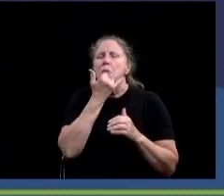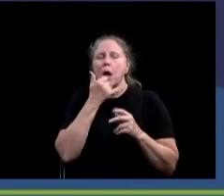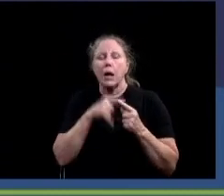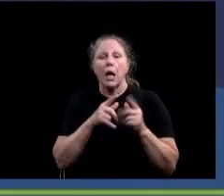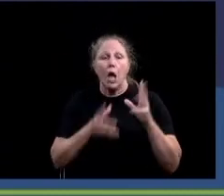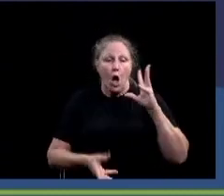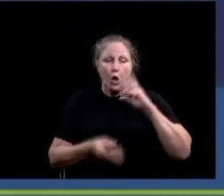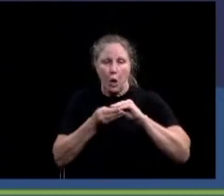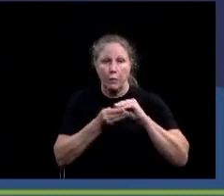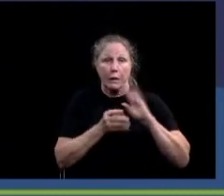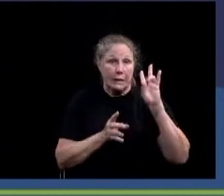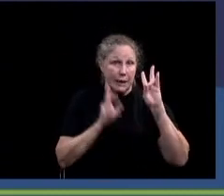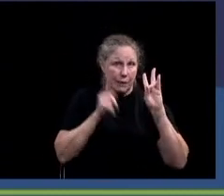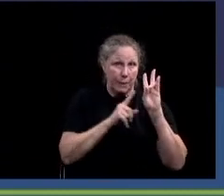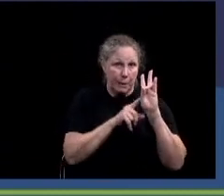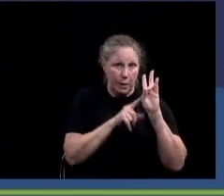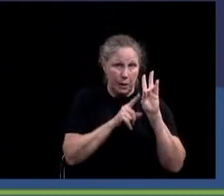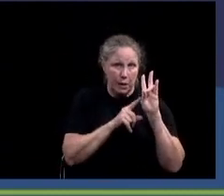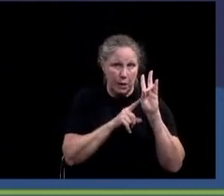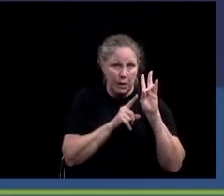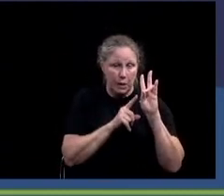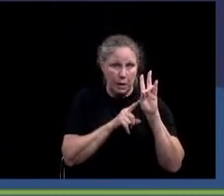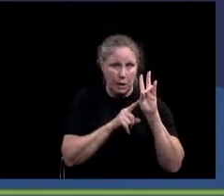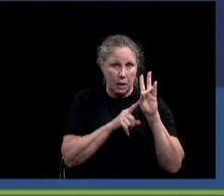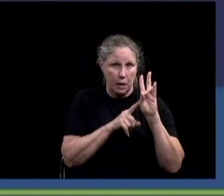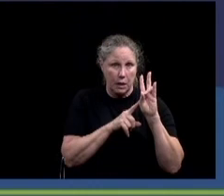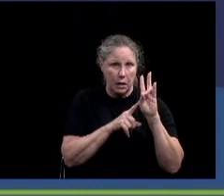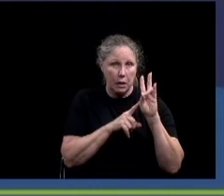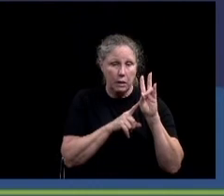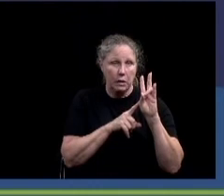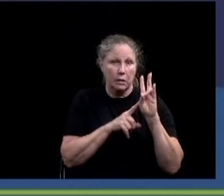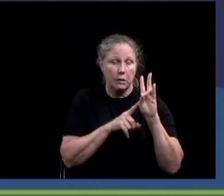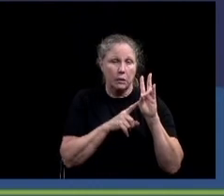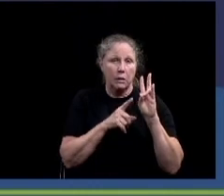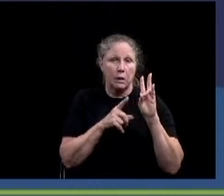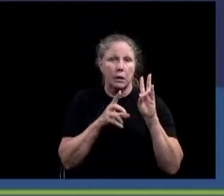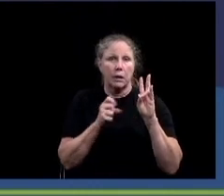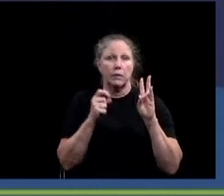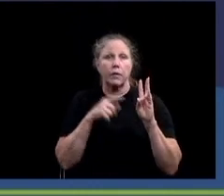mean there's a higher number from a citizen than normal.